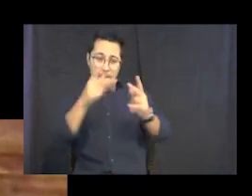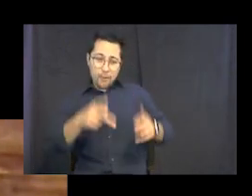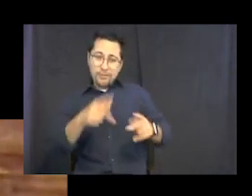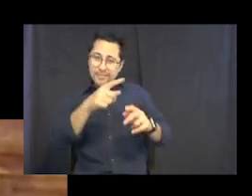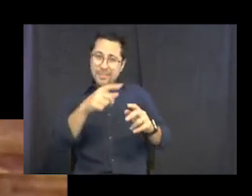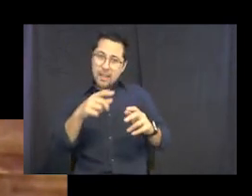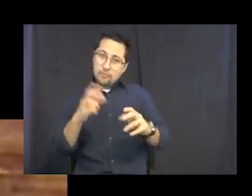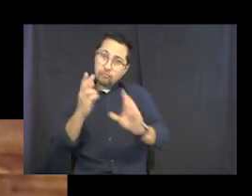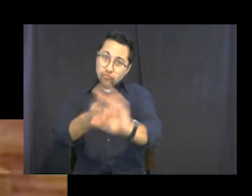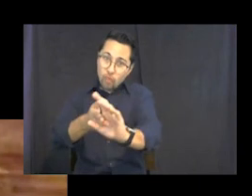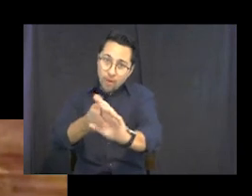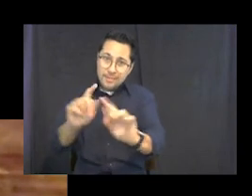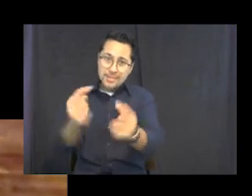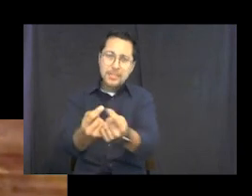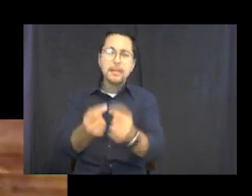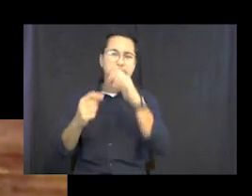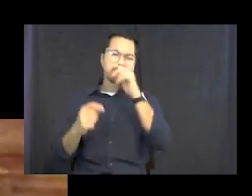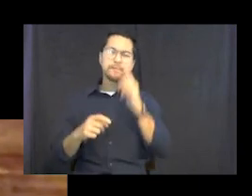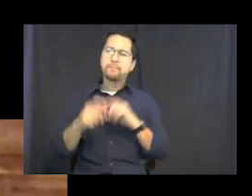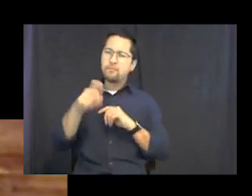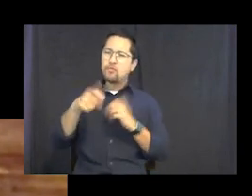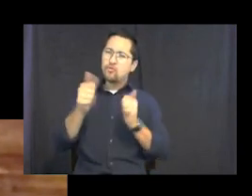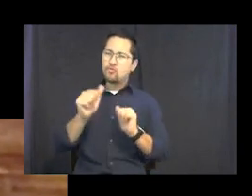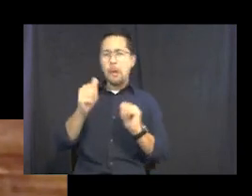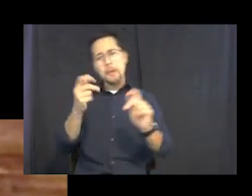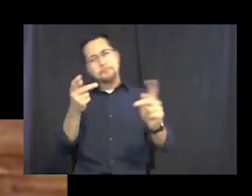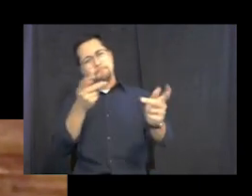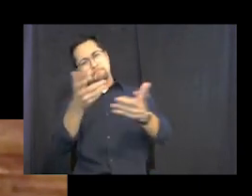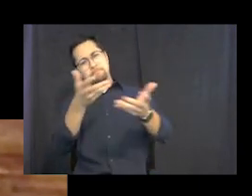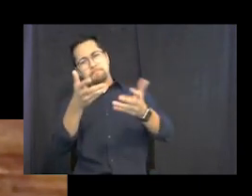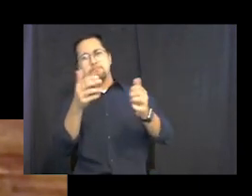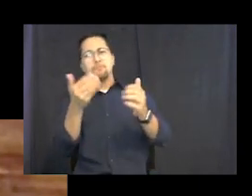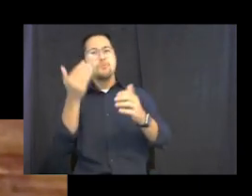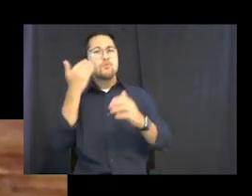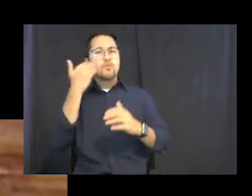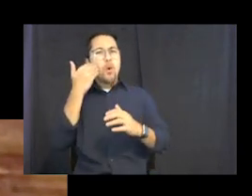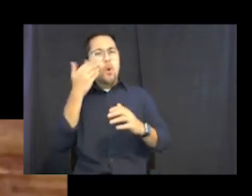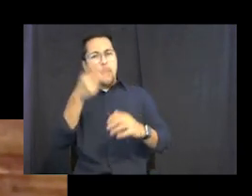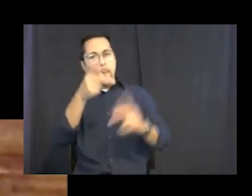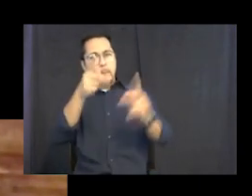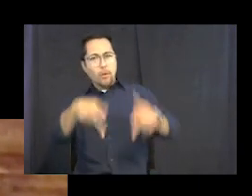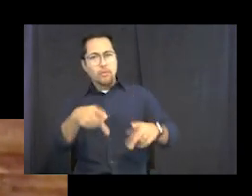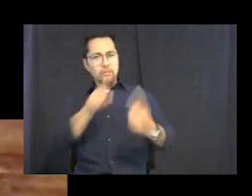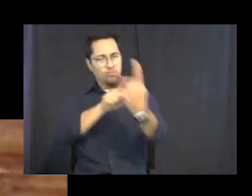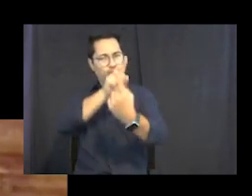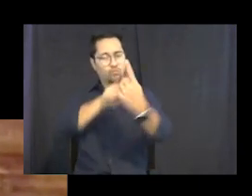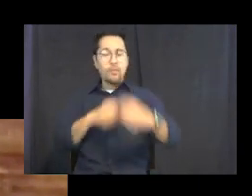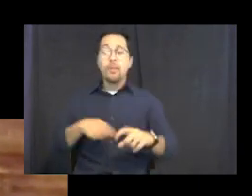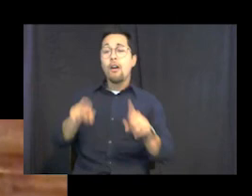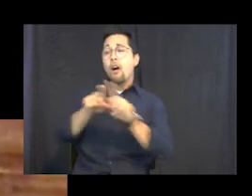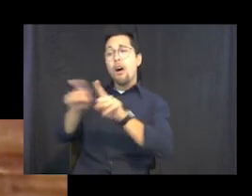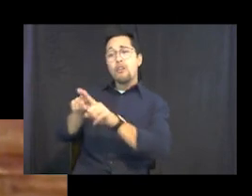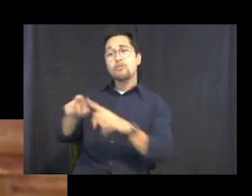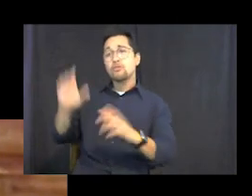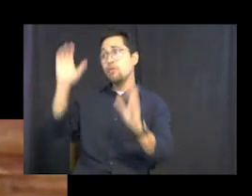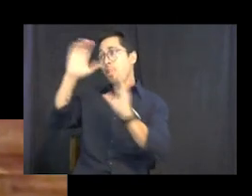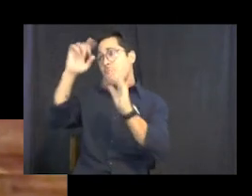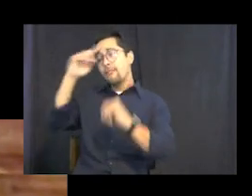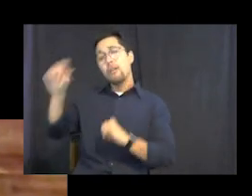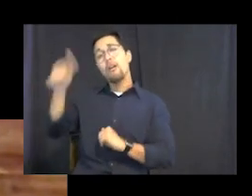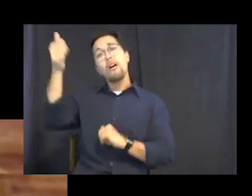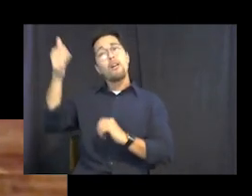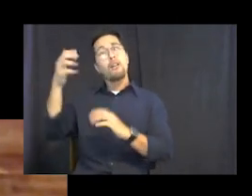coming on, just get to know the individual one-on-one. That's basically the thing. And then look for other